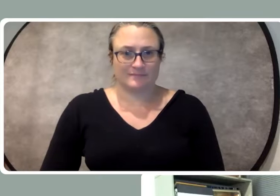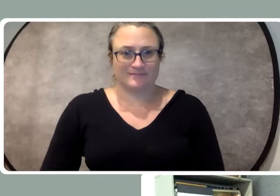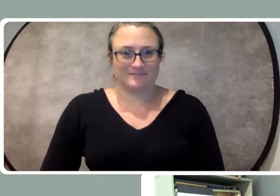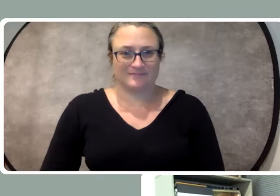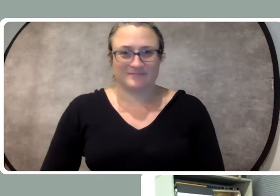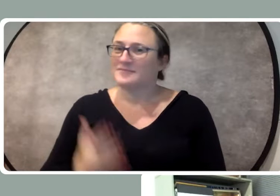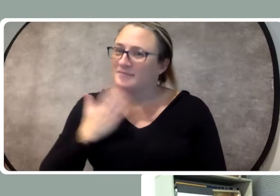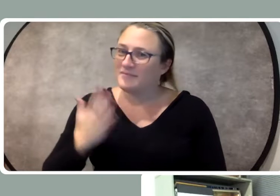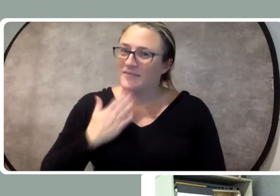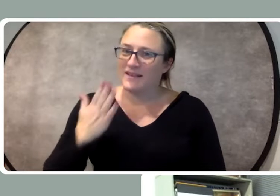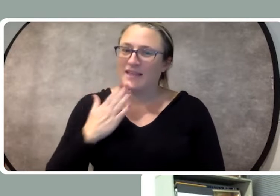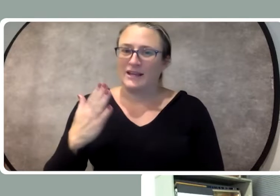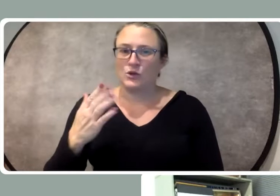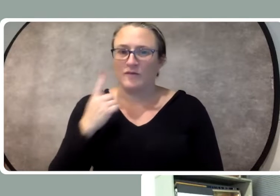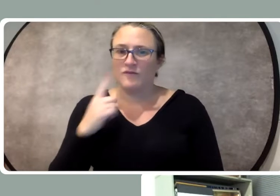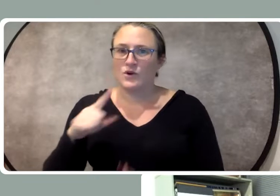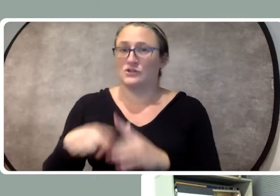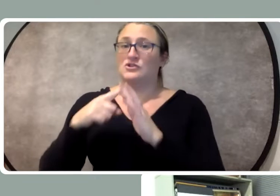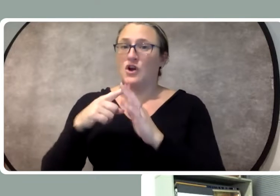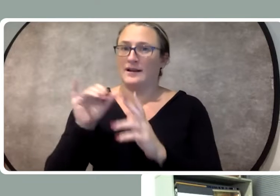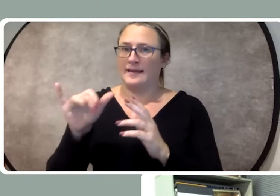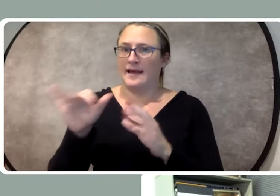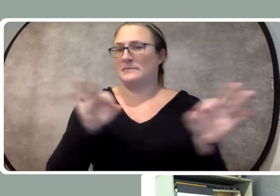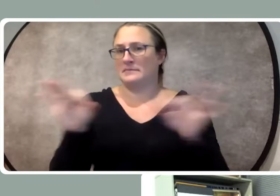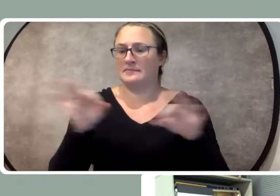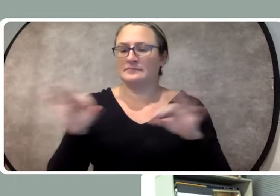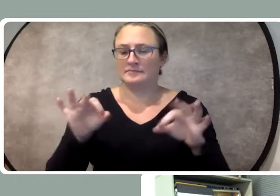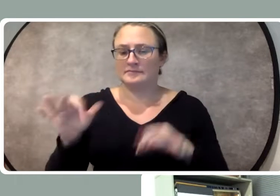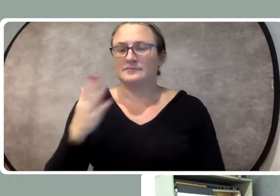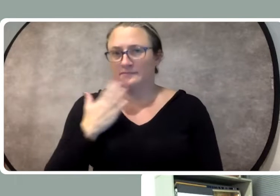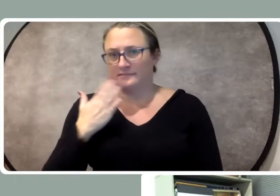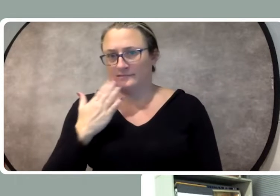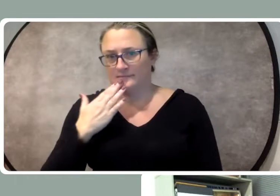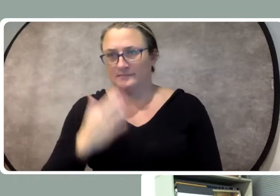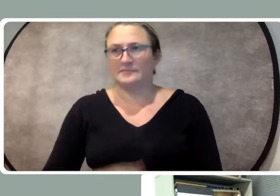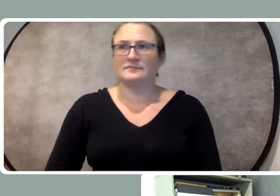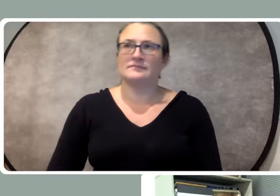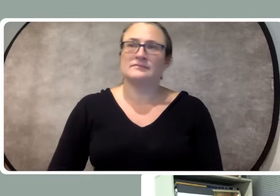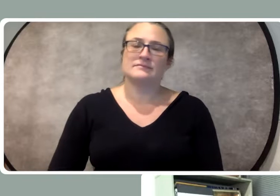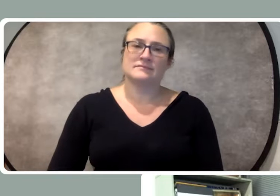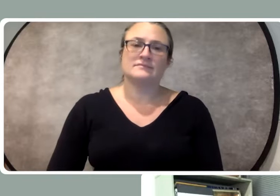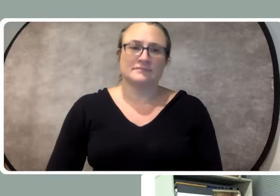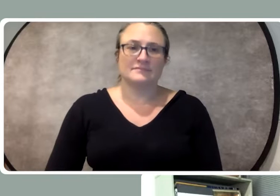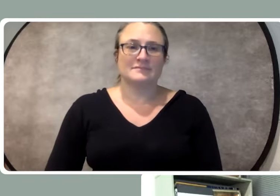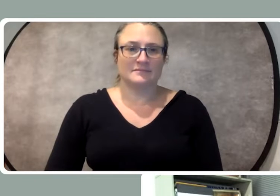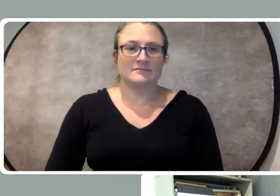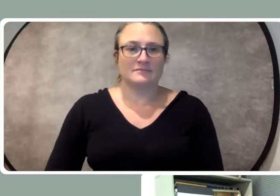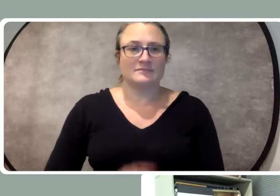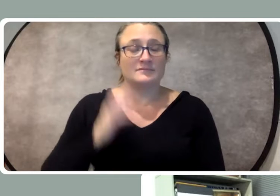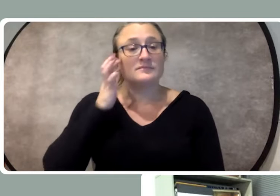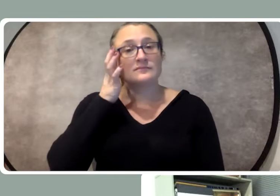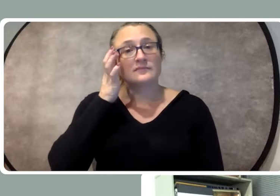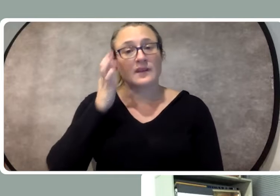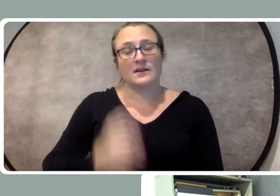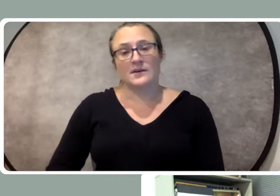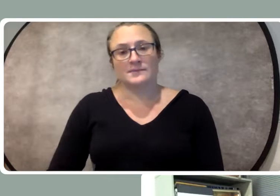Great. Thank you so much for starting us off with to help us understand the basics. In your